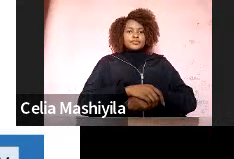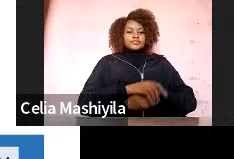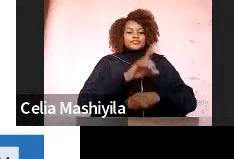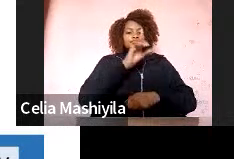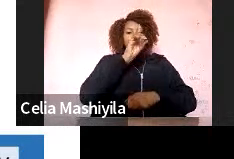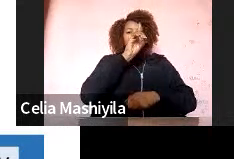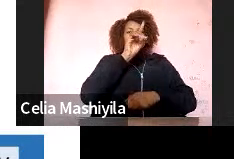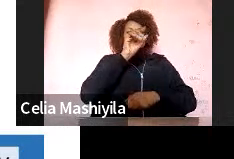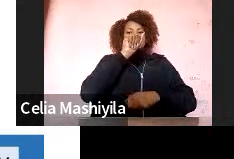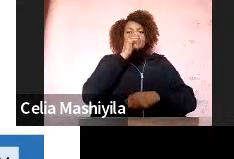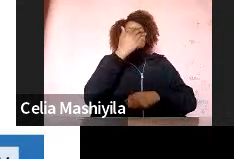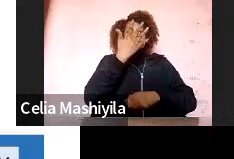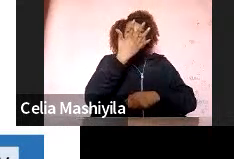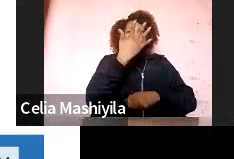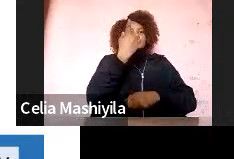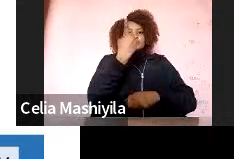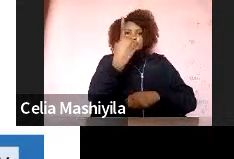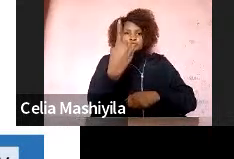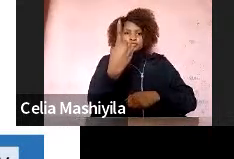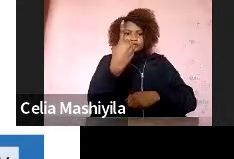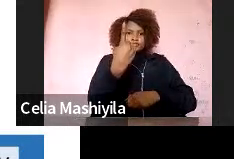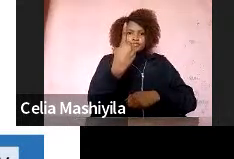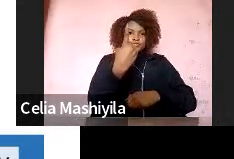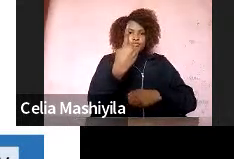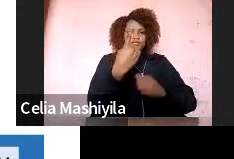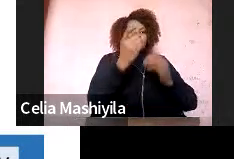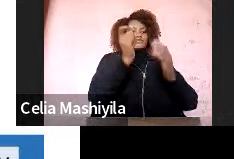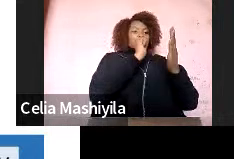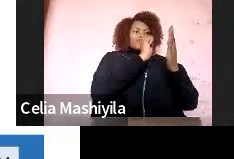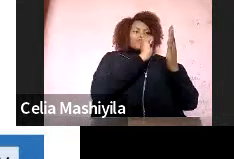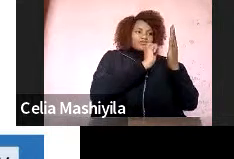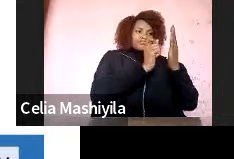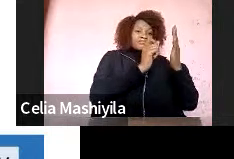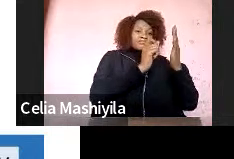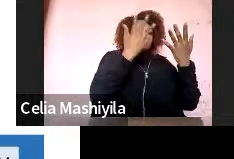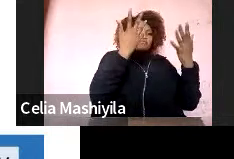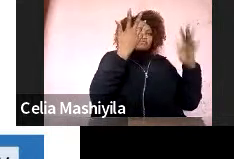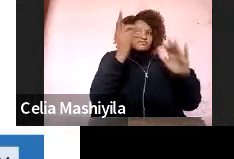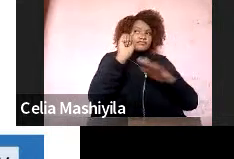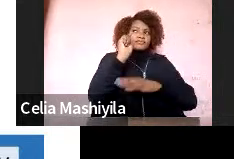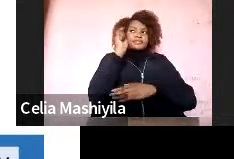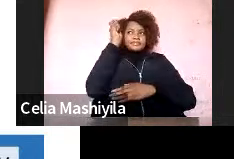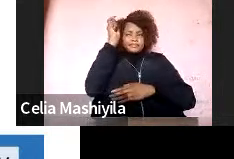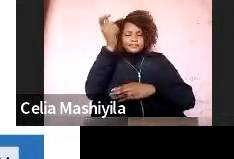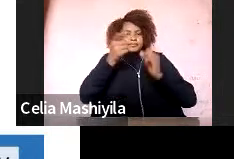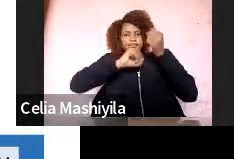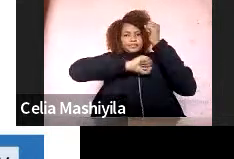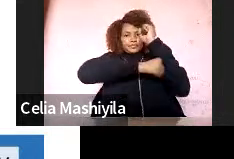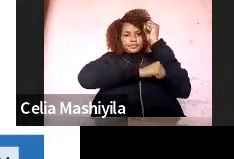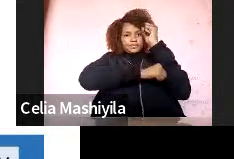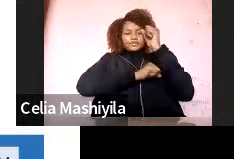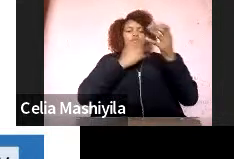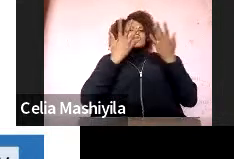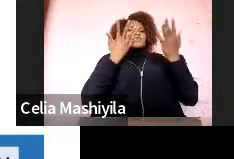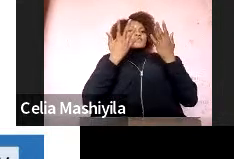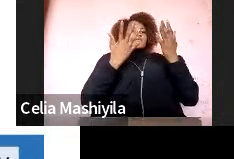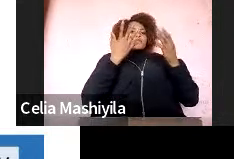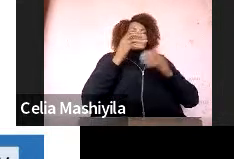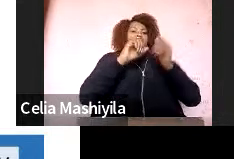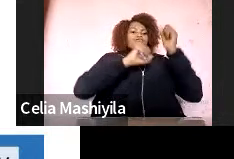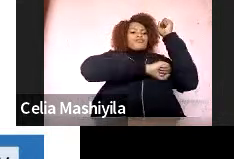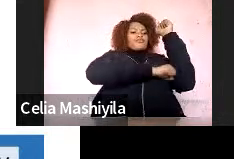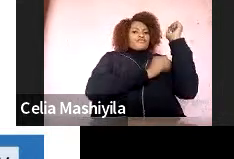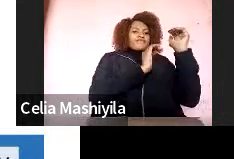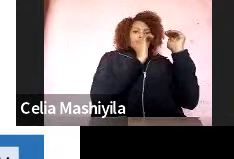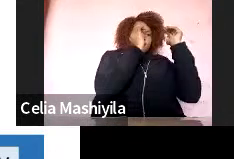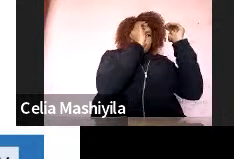will be taken to the head of that division or center there. If it has been taken by head office, therefore that DA51 will be taken